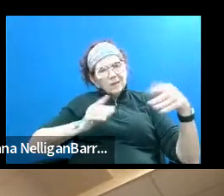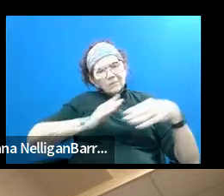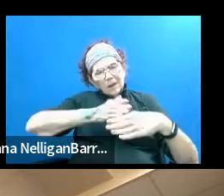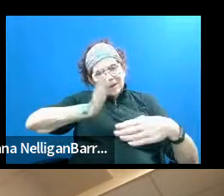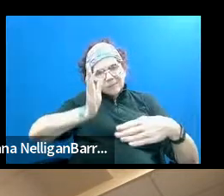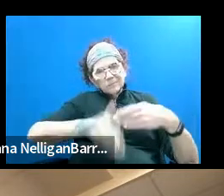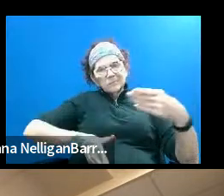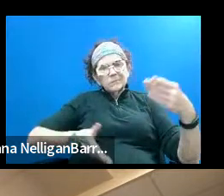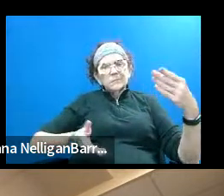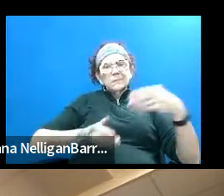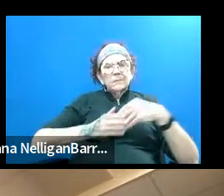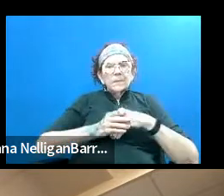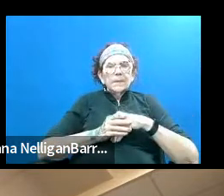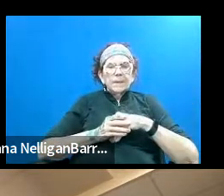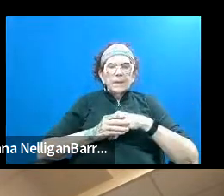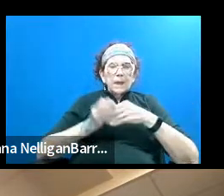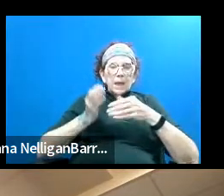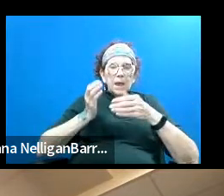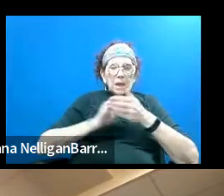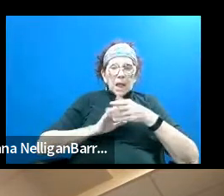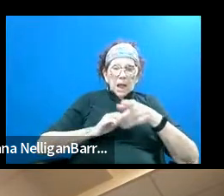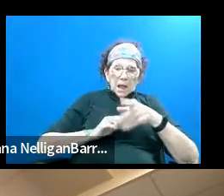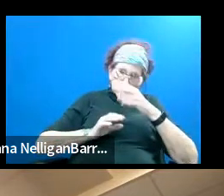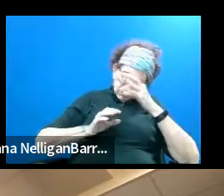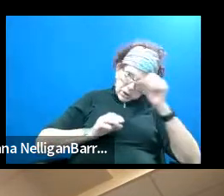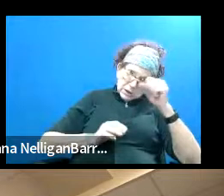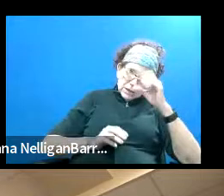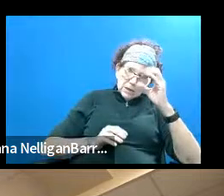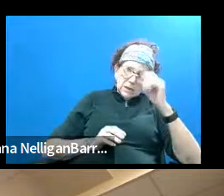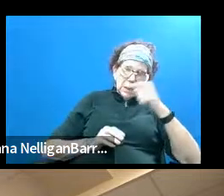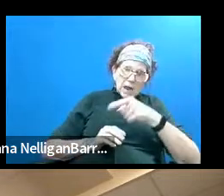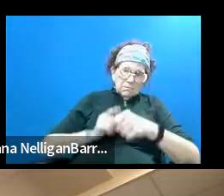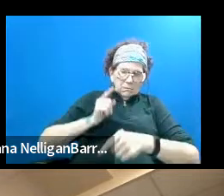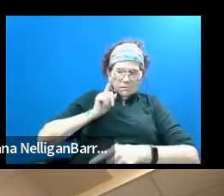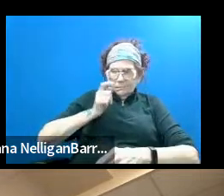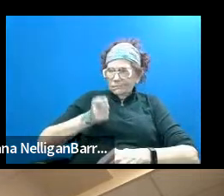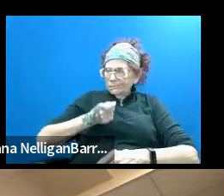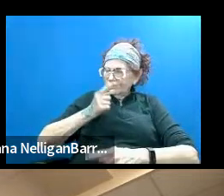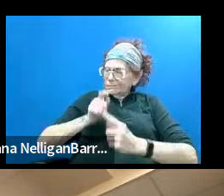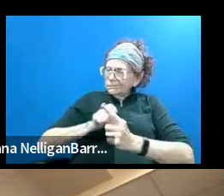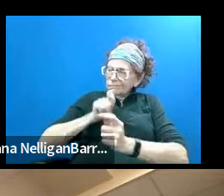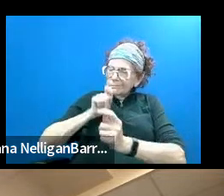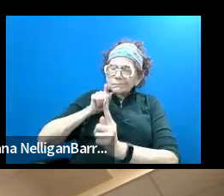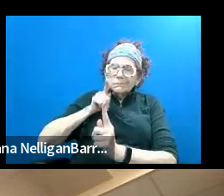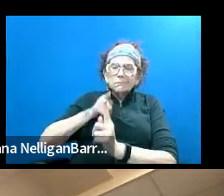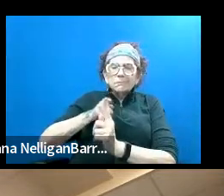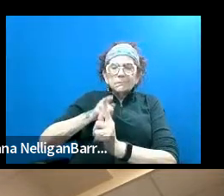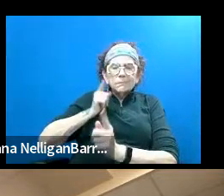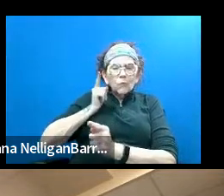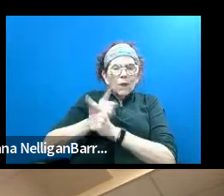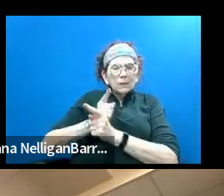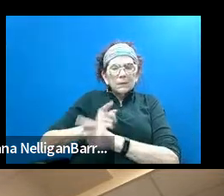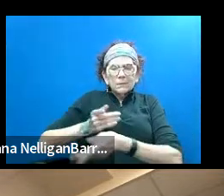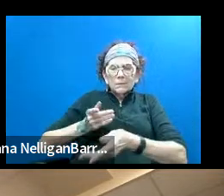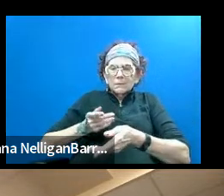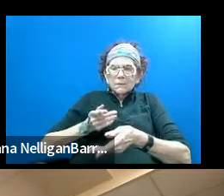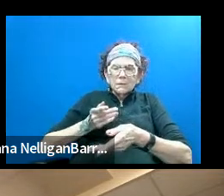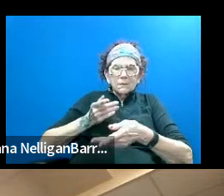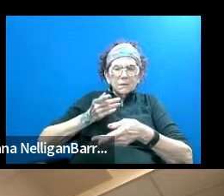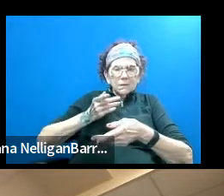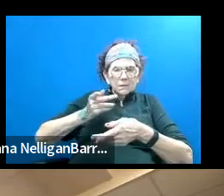And again, President Scott is right on the money. This has got to be done in the most deeply democratic way